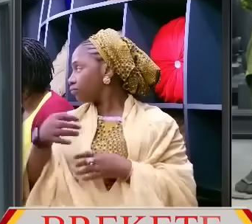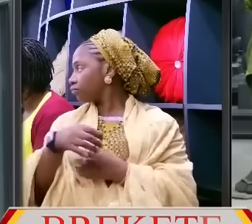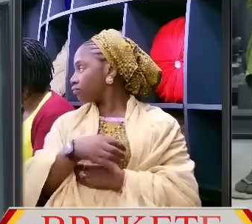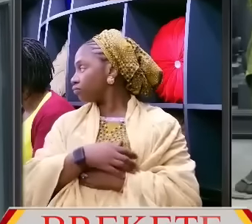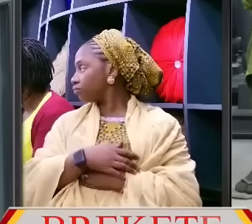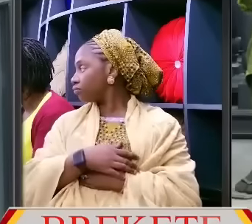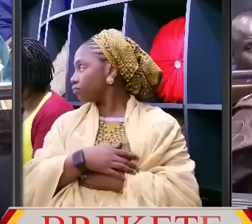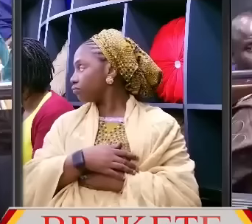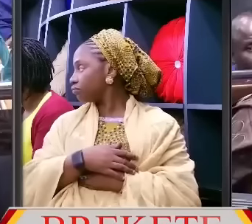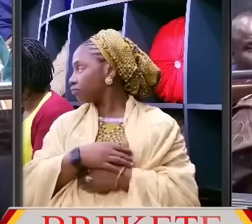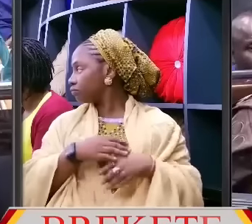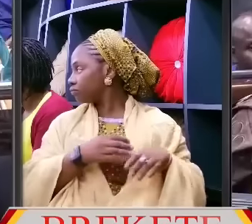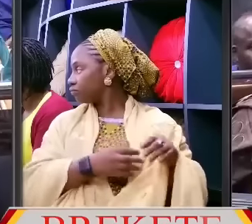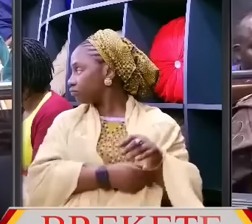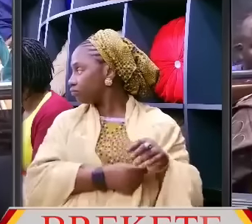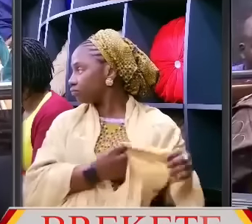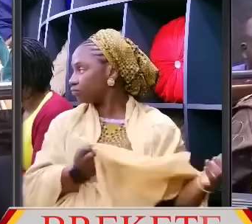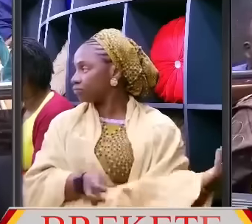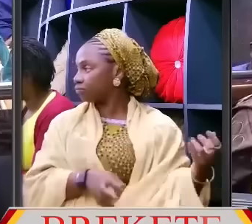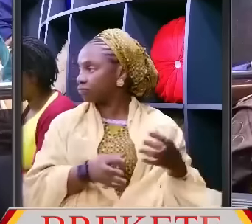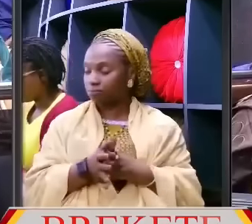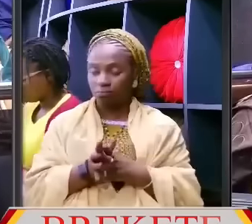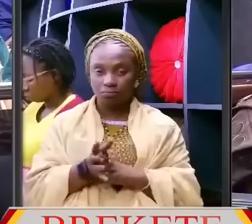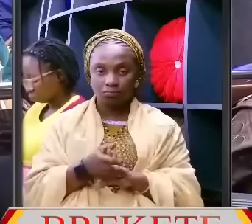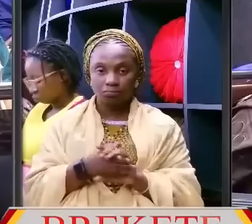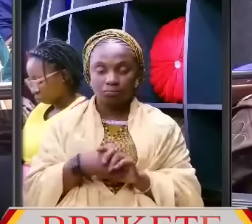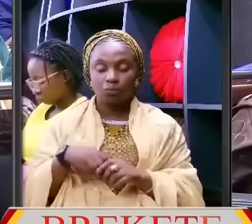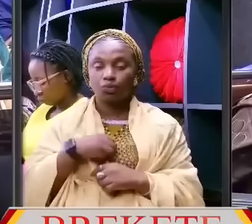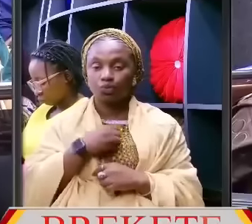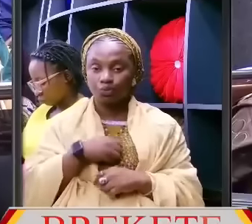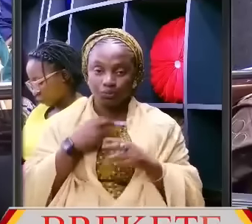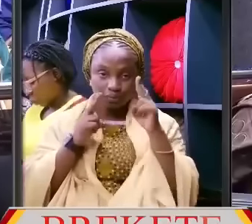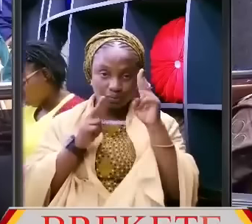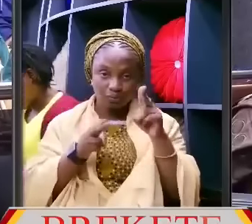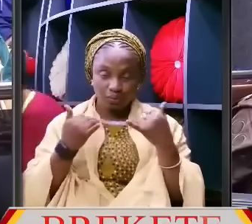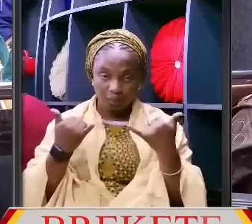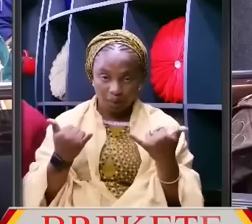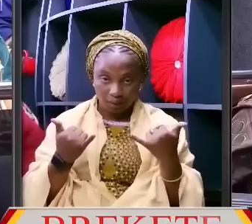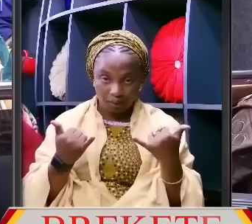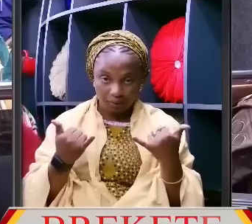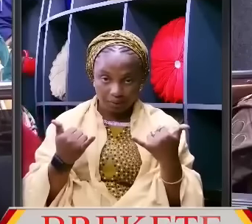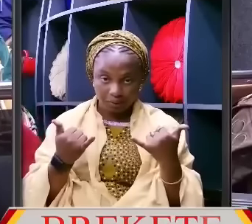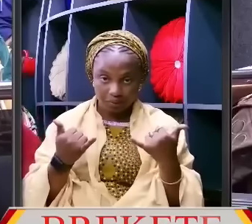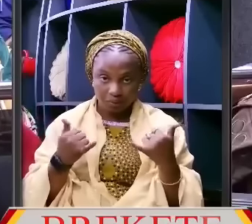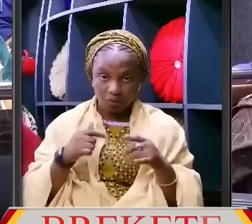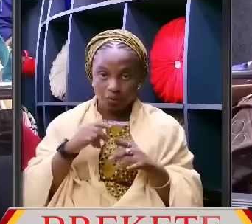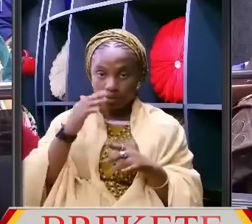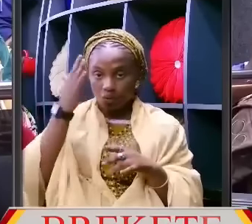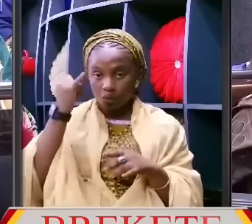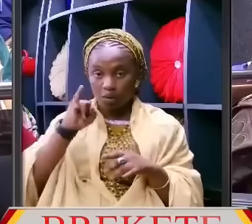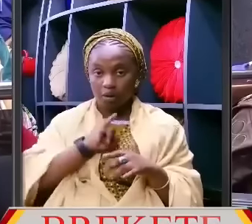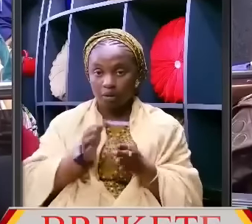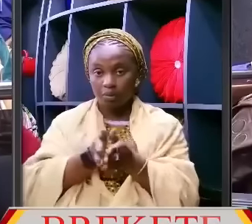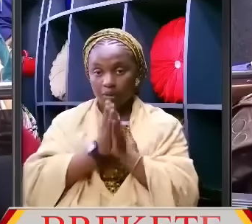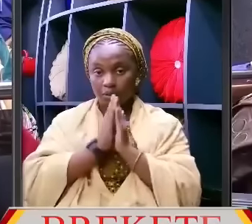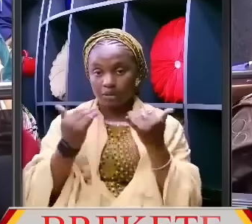sir. Sorry. Send the letter, the letter. Sorry, sir. Now, why are they ask him